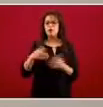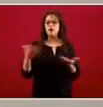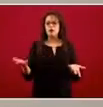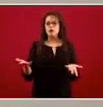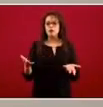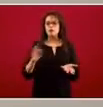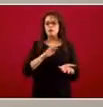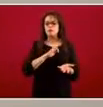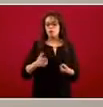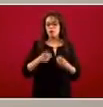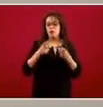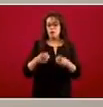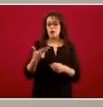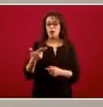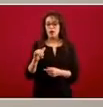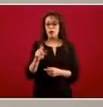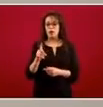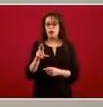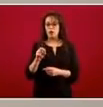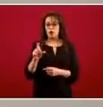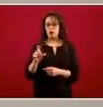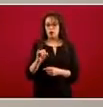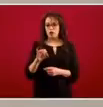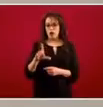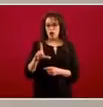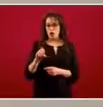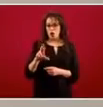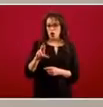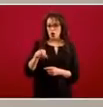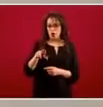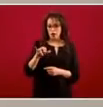far. Hydroxychloroquine,